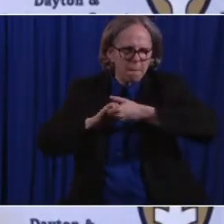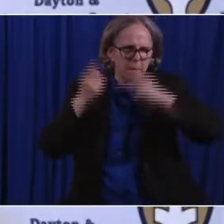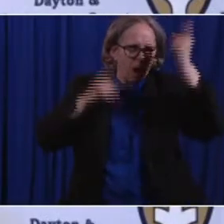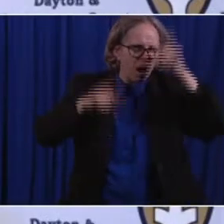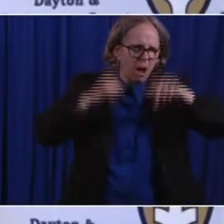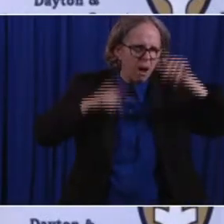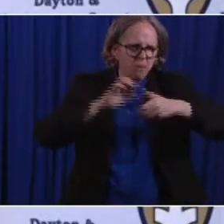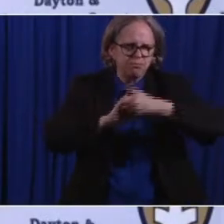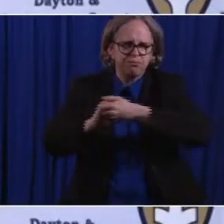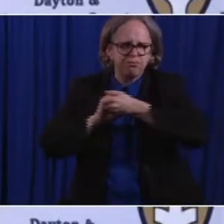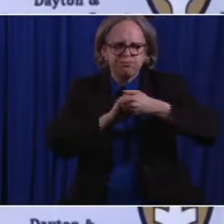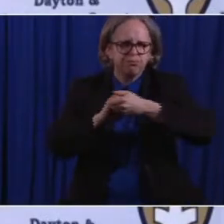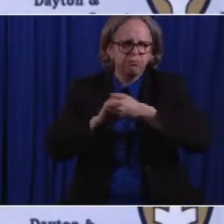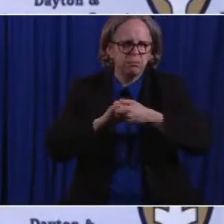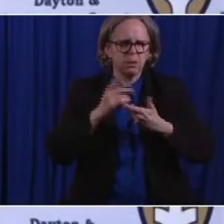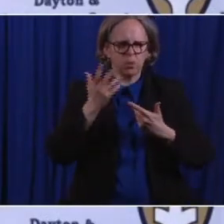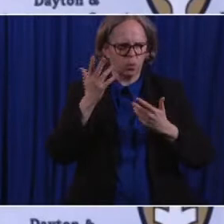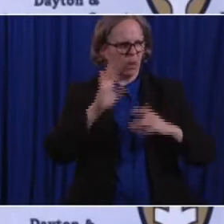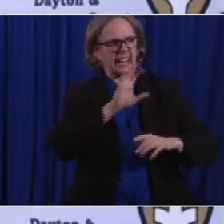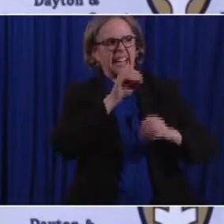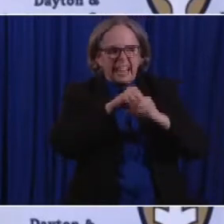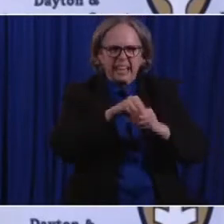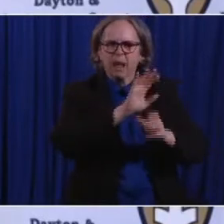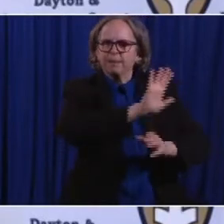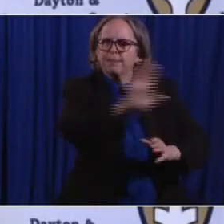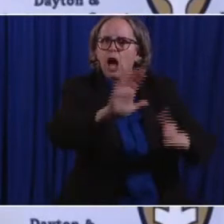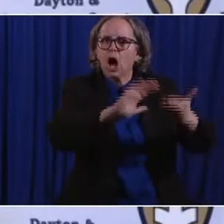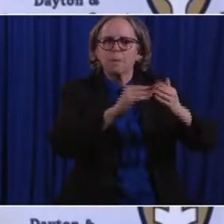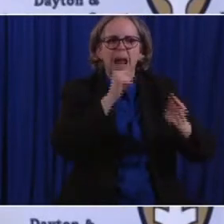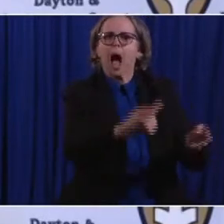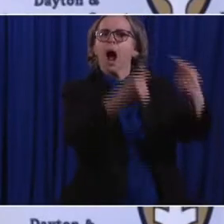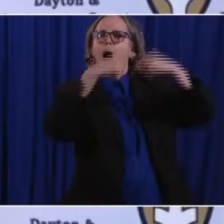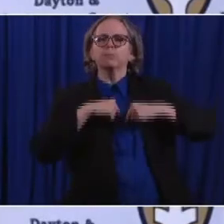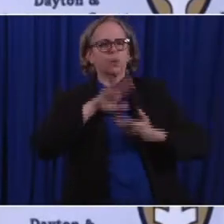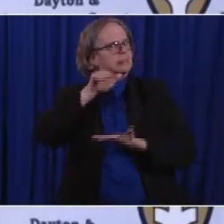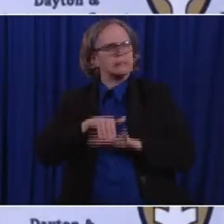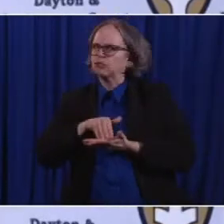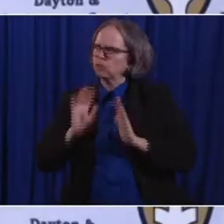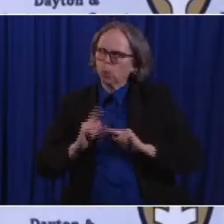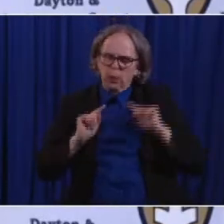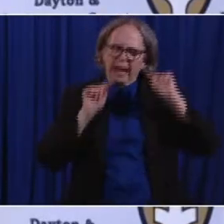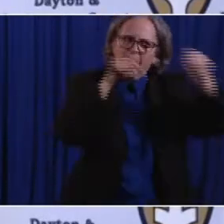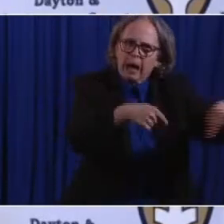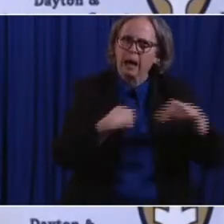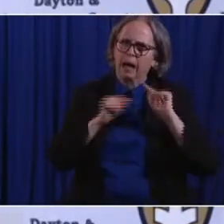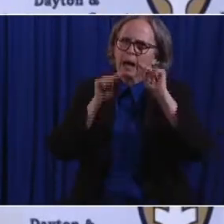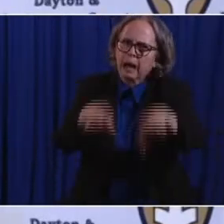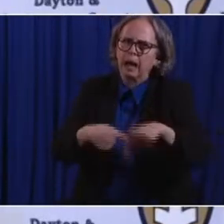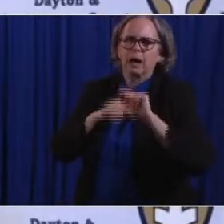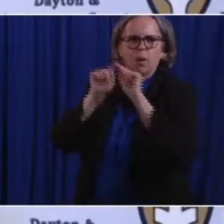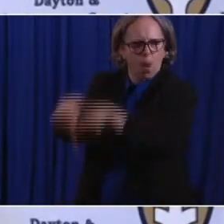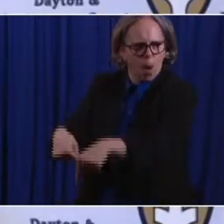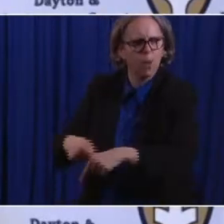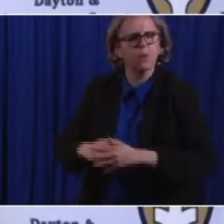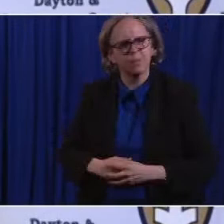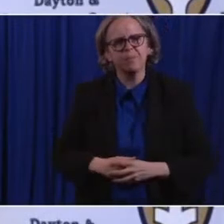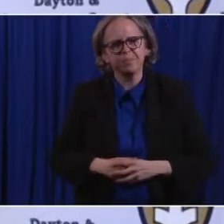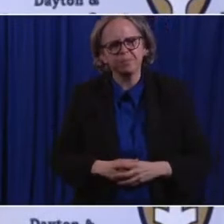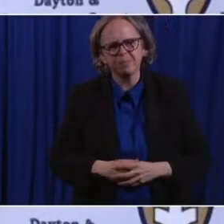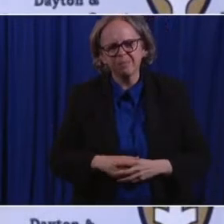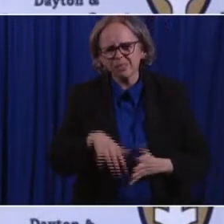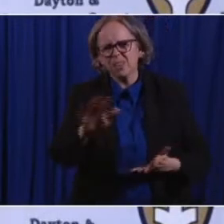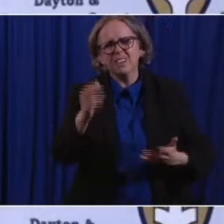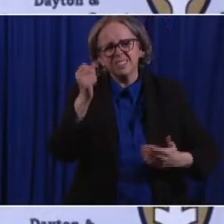underserved areas, slotting them in. We're also, have plans to take the vaccine. It's already